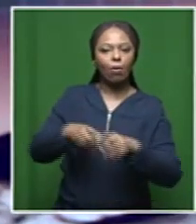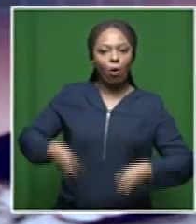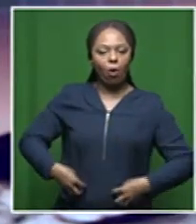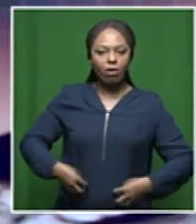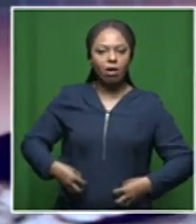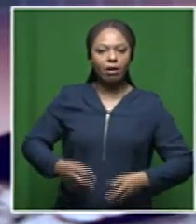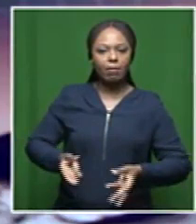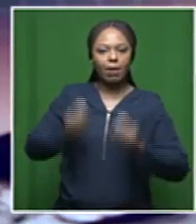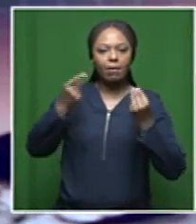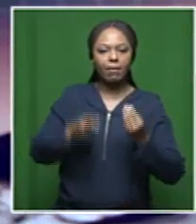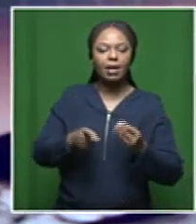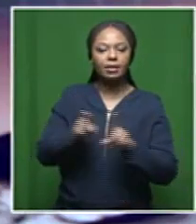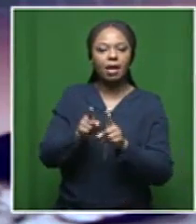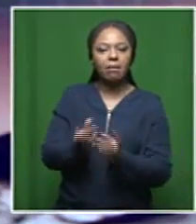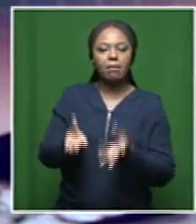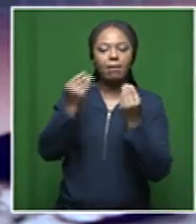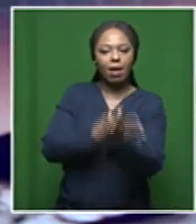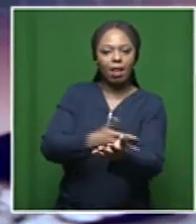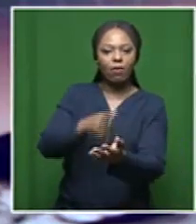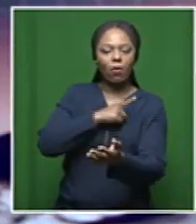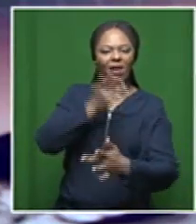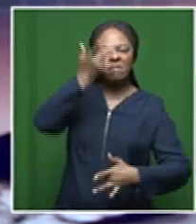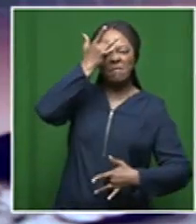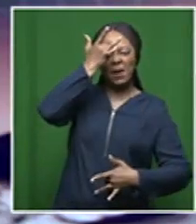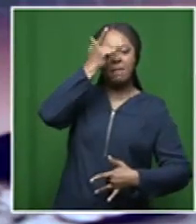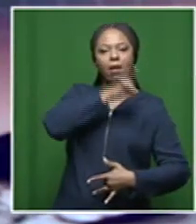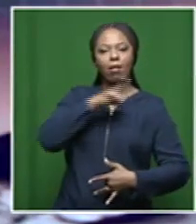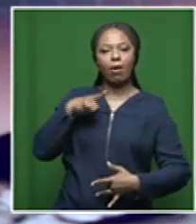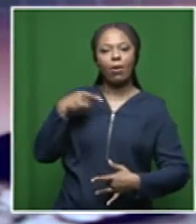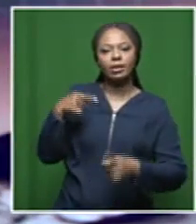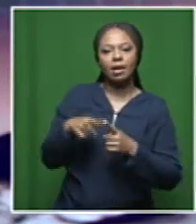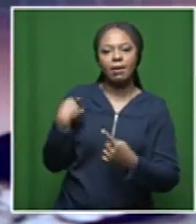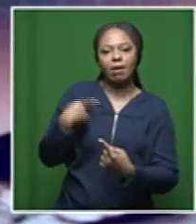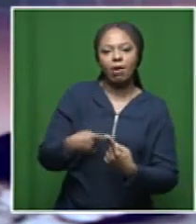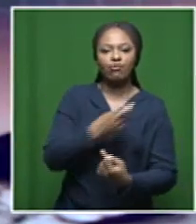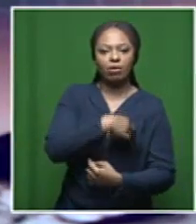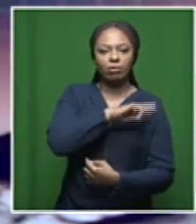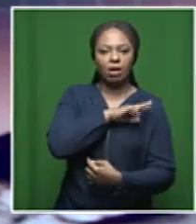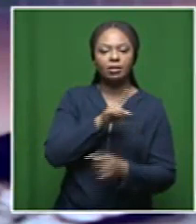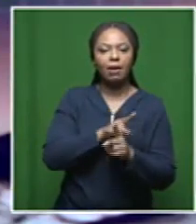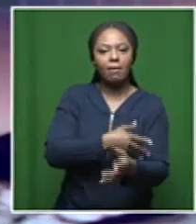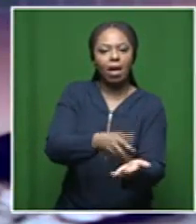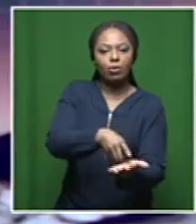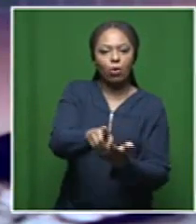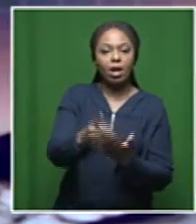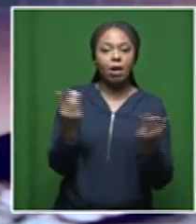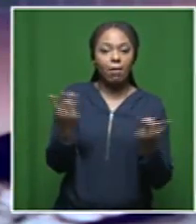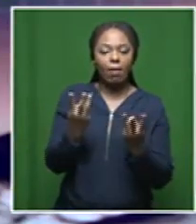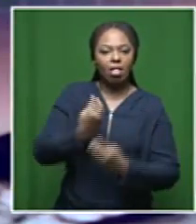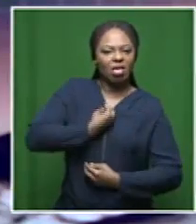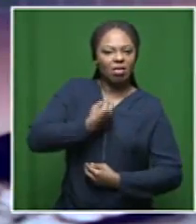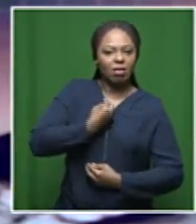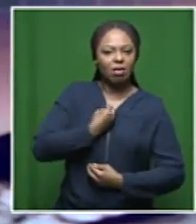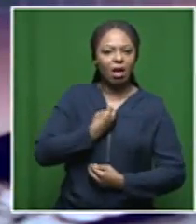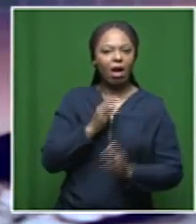a blood after a life-threatening illness, as well as religious and blood donors and young people from Soweto about their views